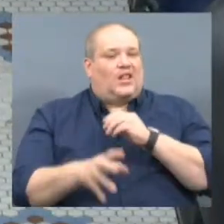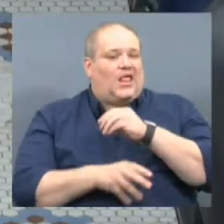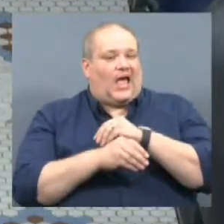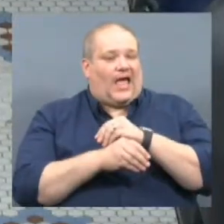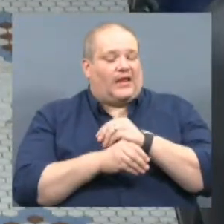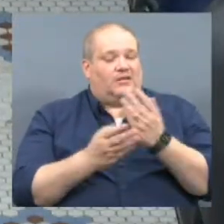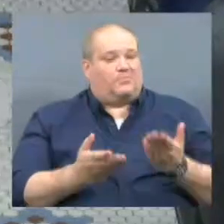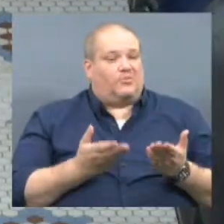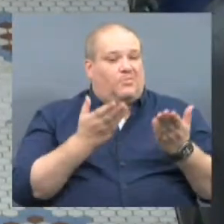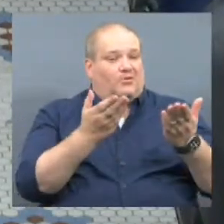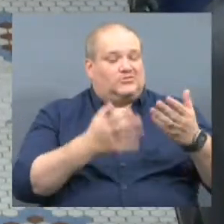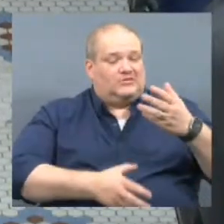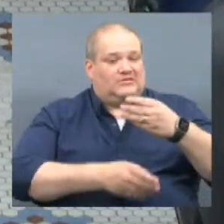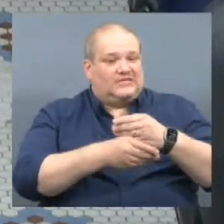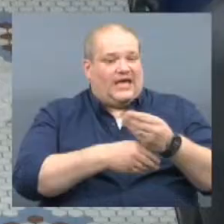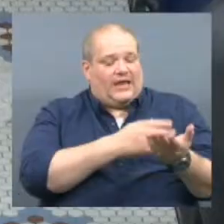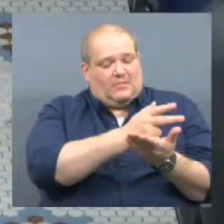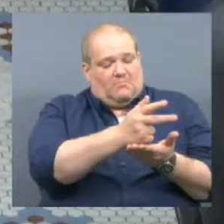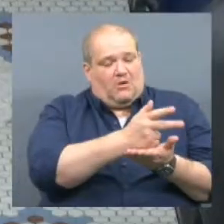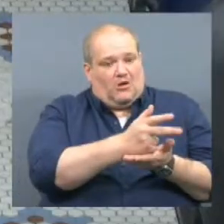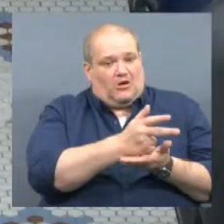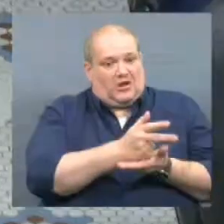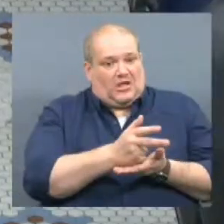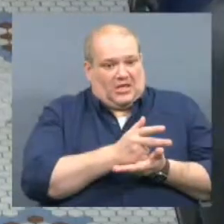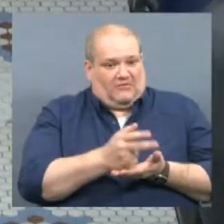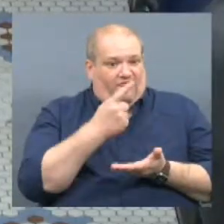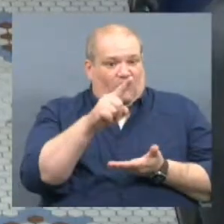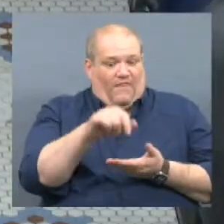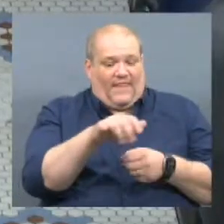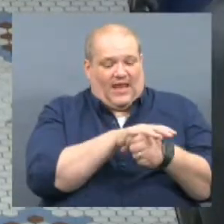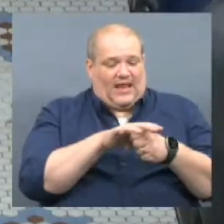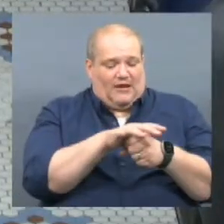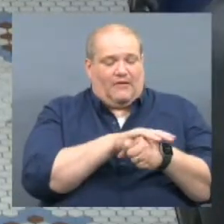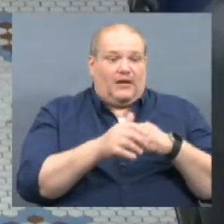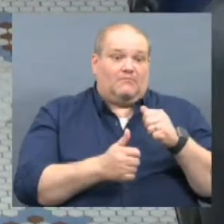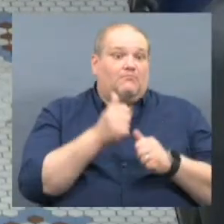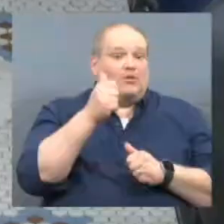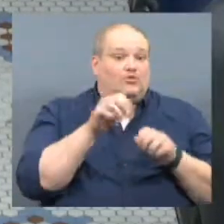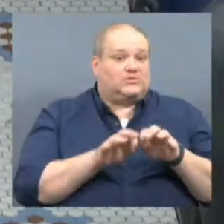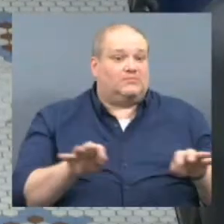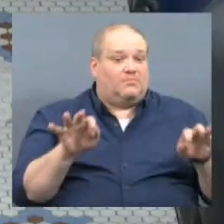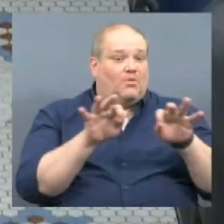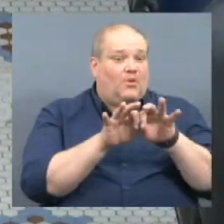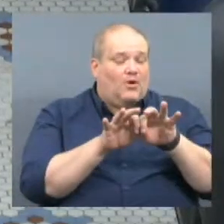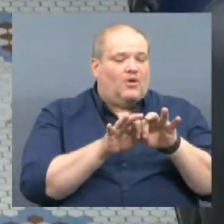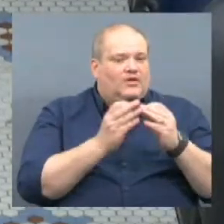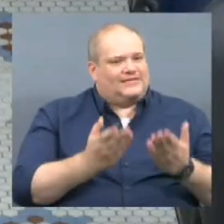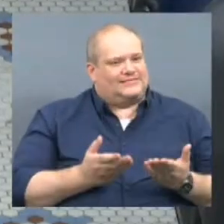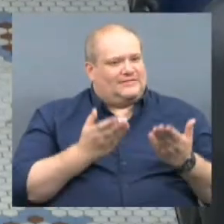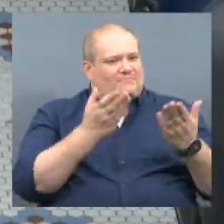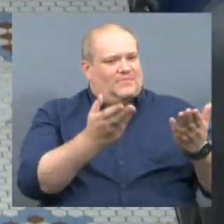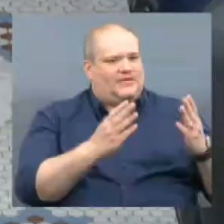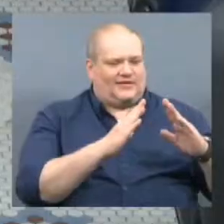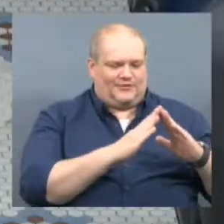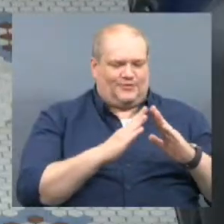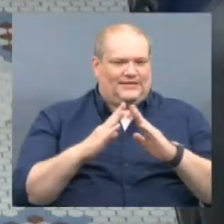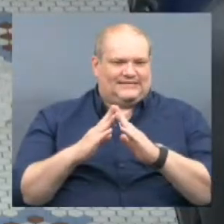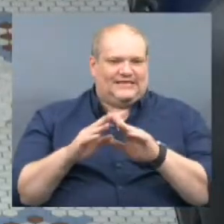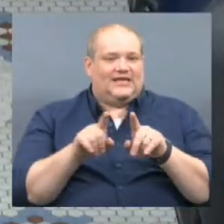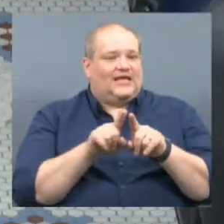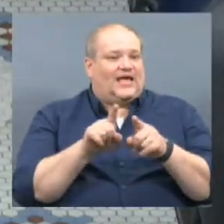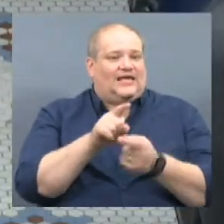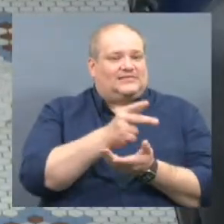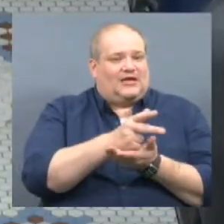the proposal is to add a lot of parking to that area. Most importantly, it has been submitted to the city as